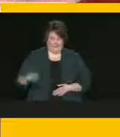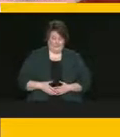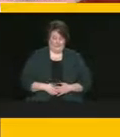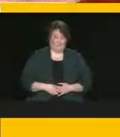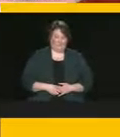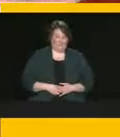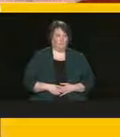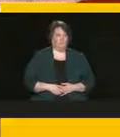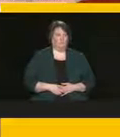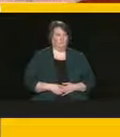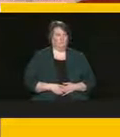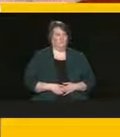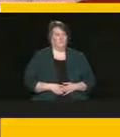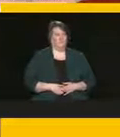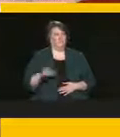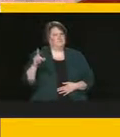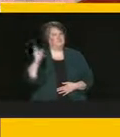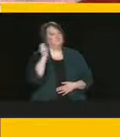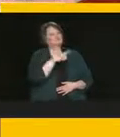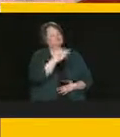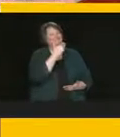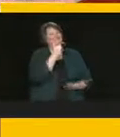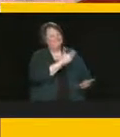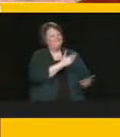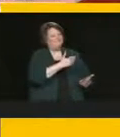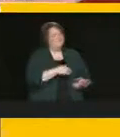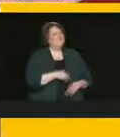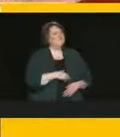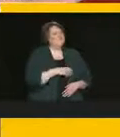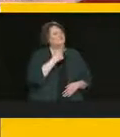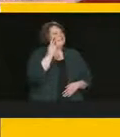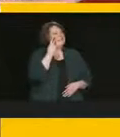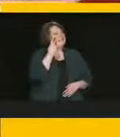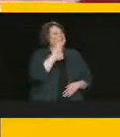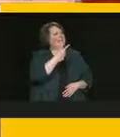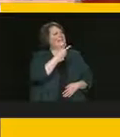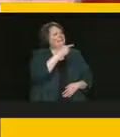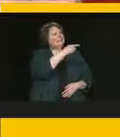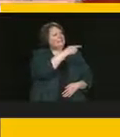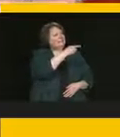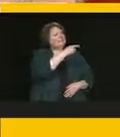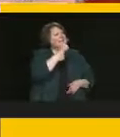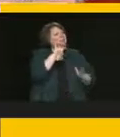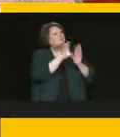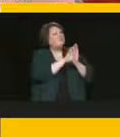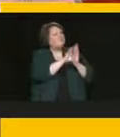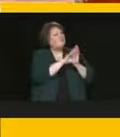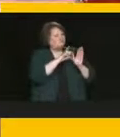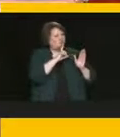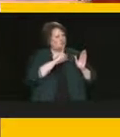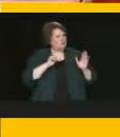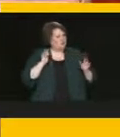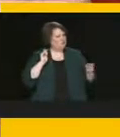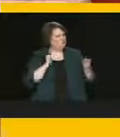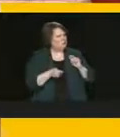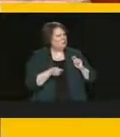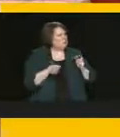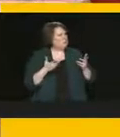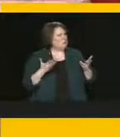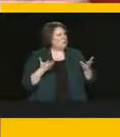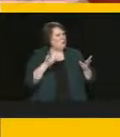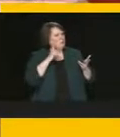Question. Thank you. I see in the annexes that nothing has changed in the long-term forecasts and the